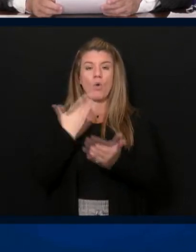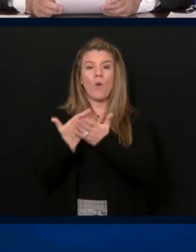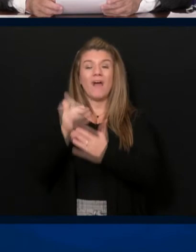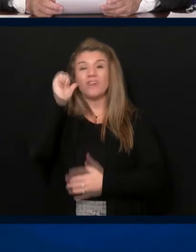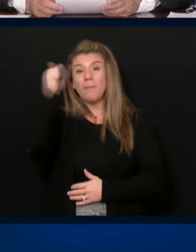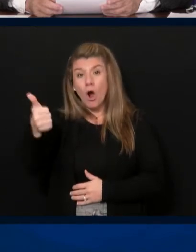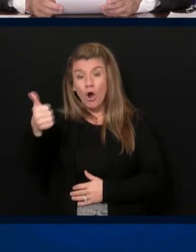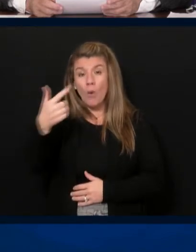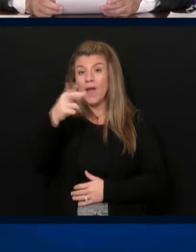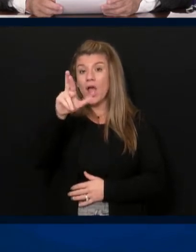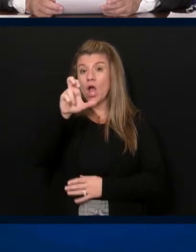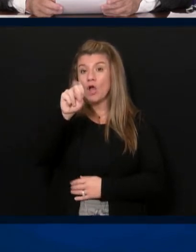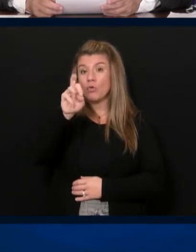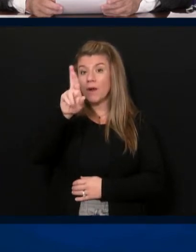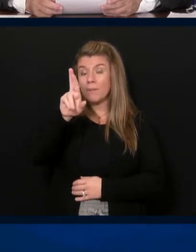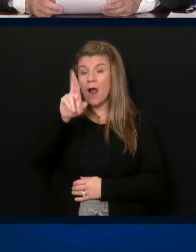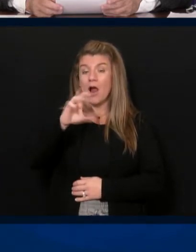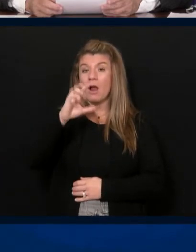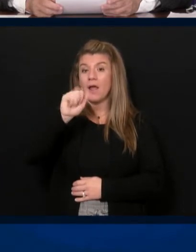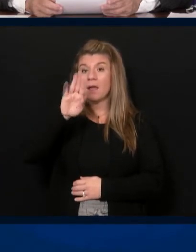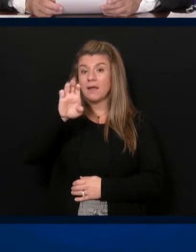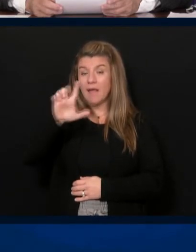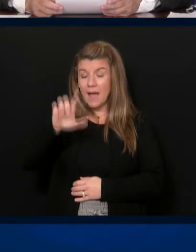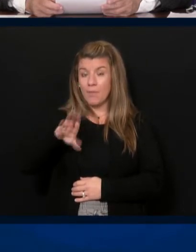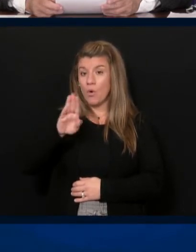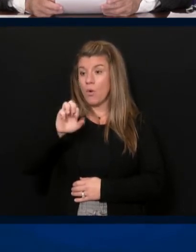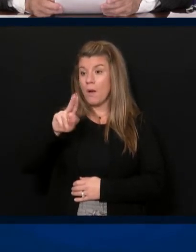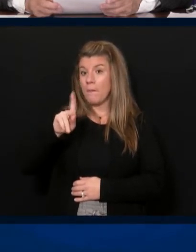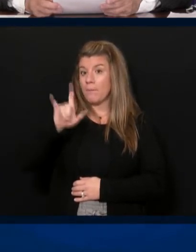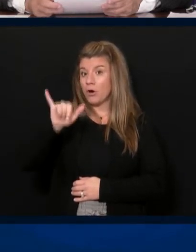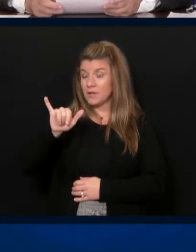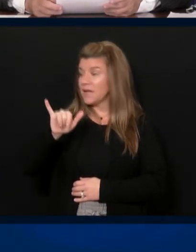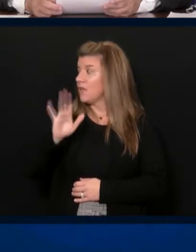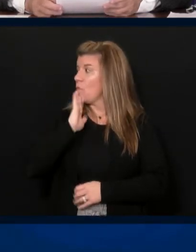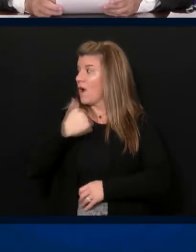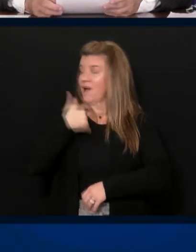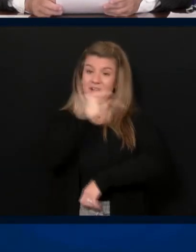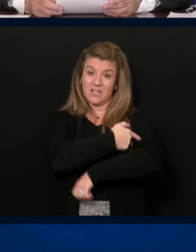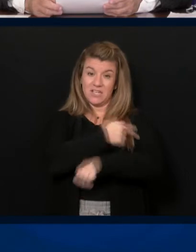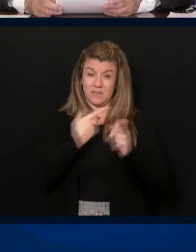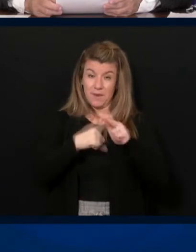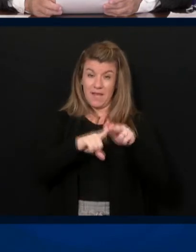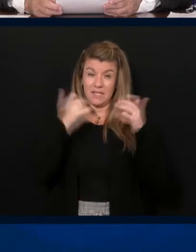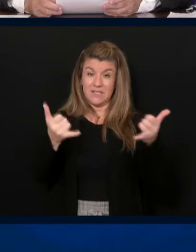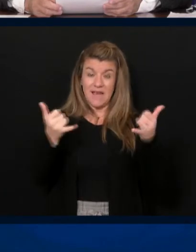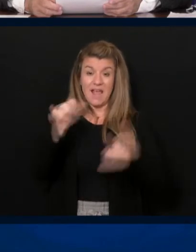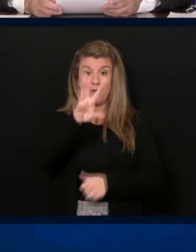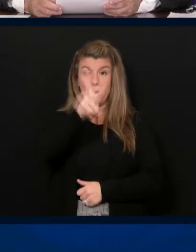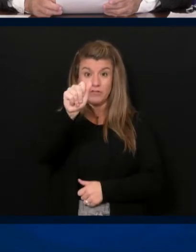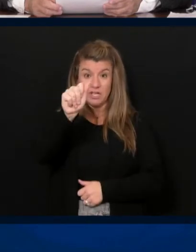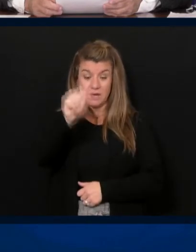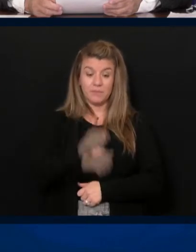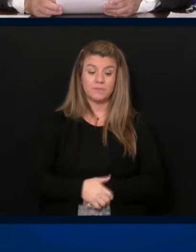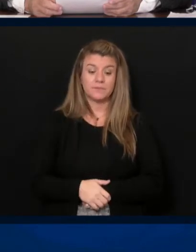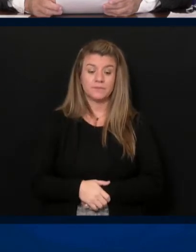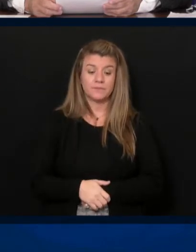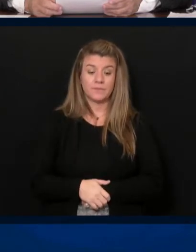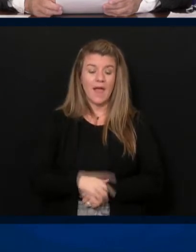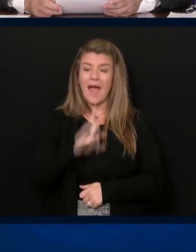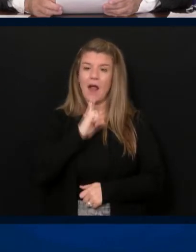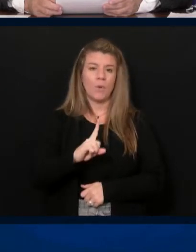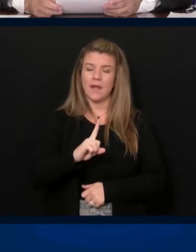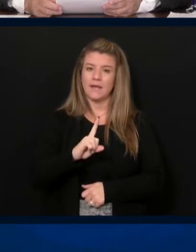in Greenbrier, Cabell, Berkeley counties. Vaccinations will begin today for West Virginia. I cannot